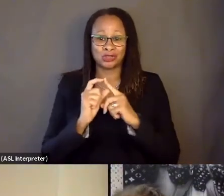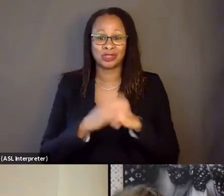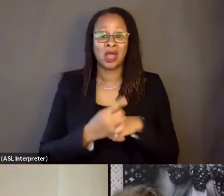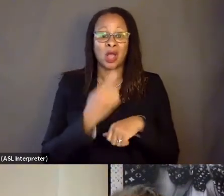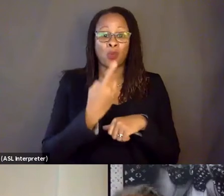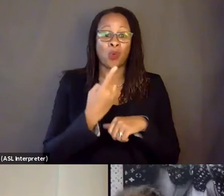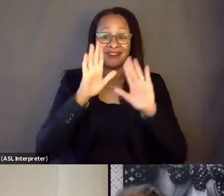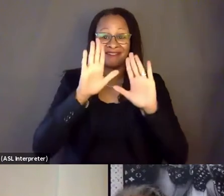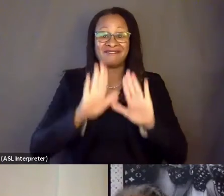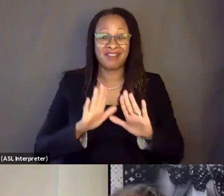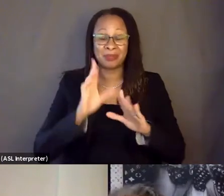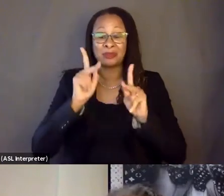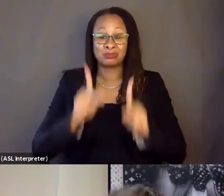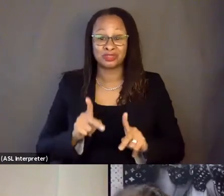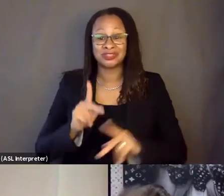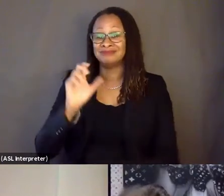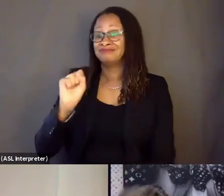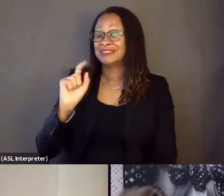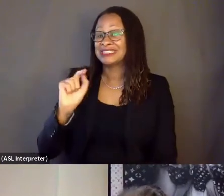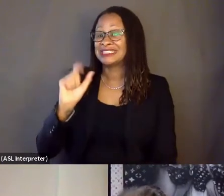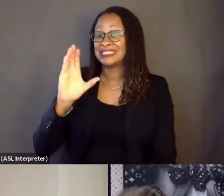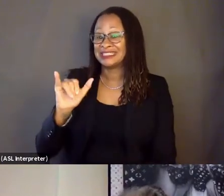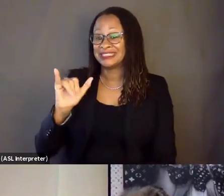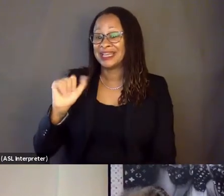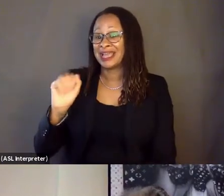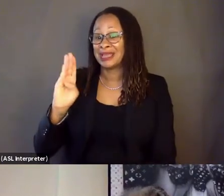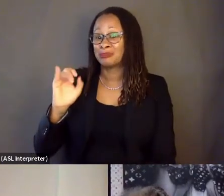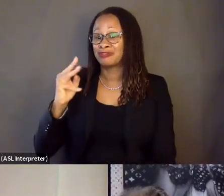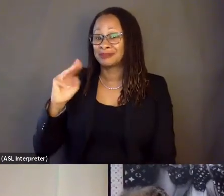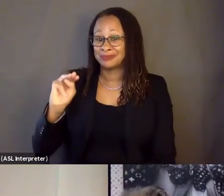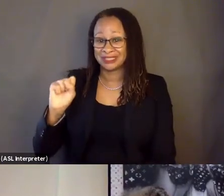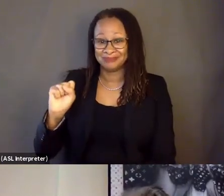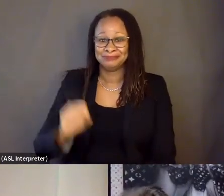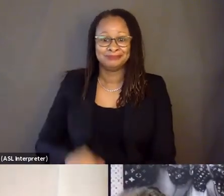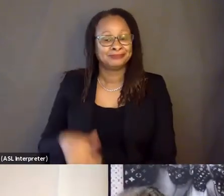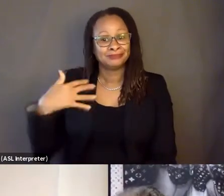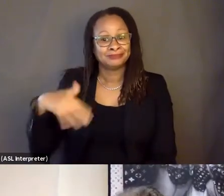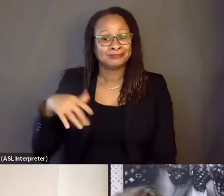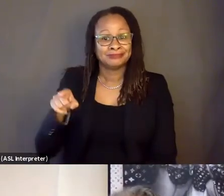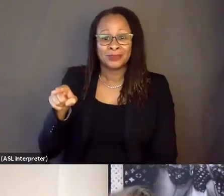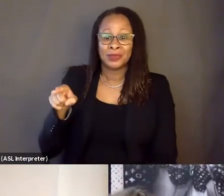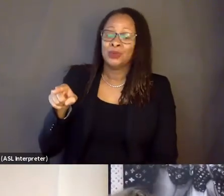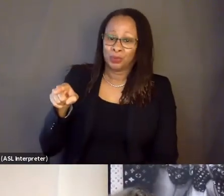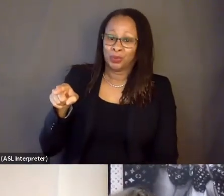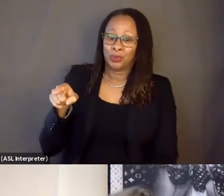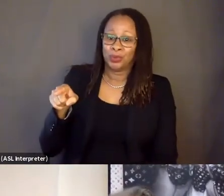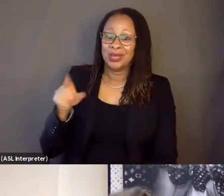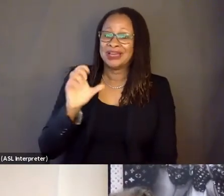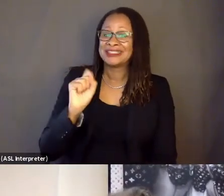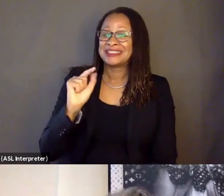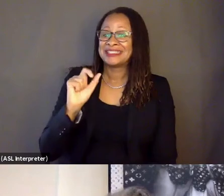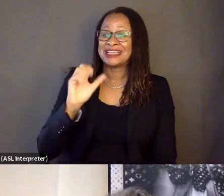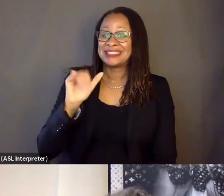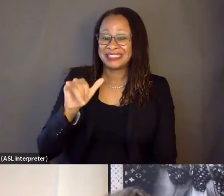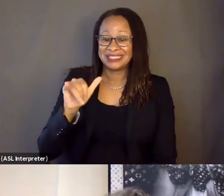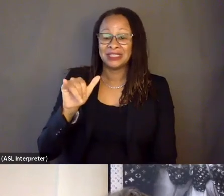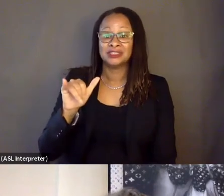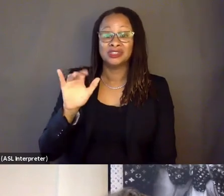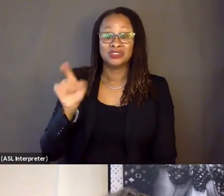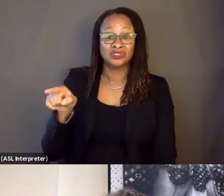person, Stacey Abrams. And Stacey Abrams went looking for